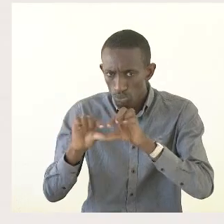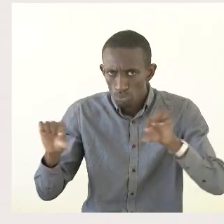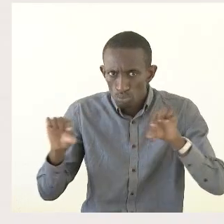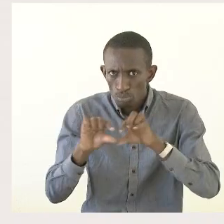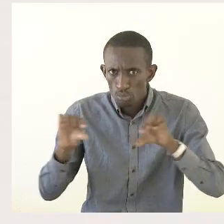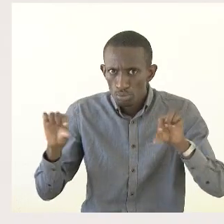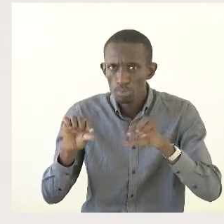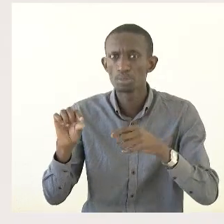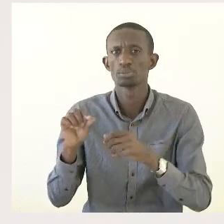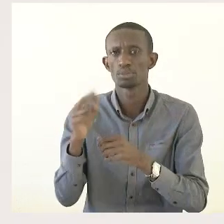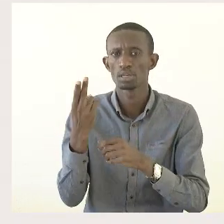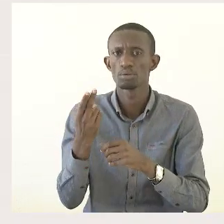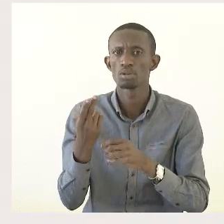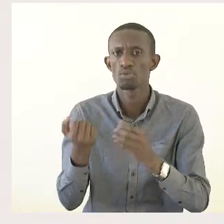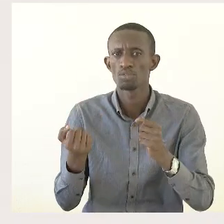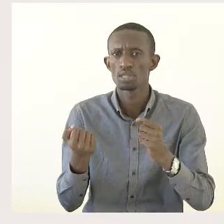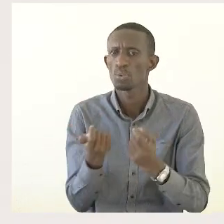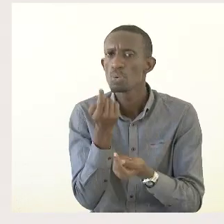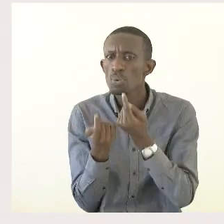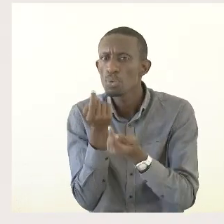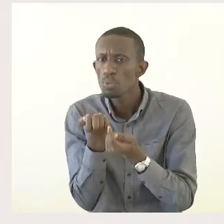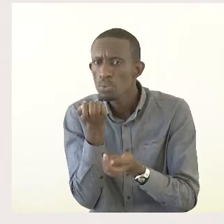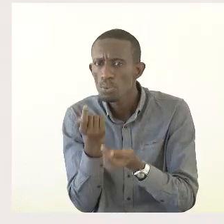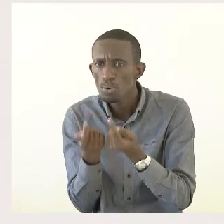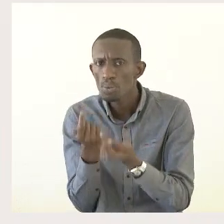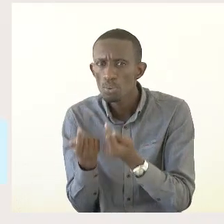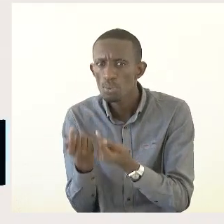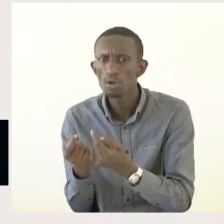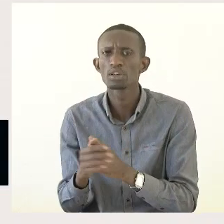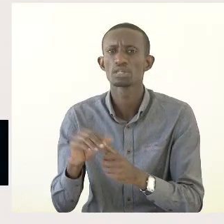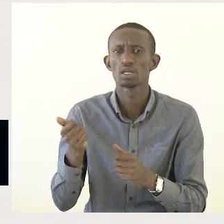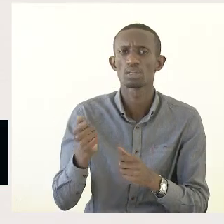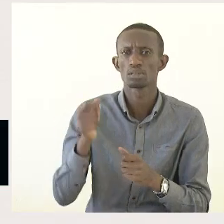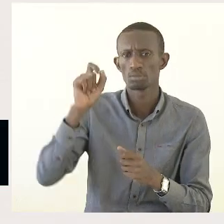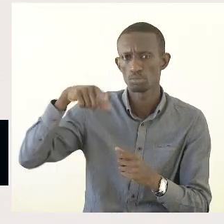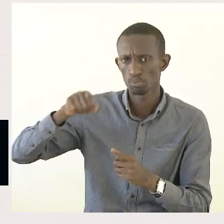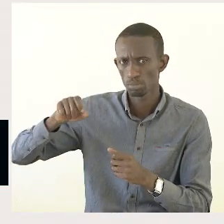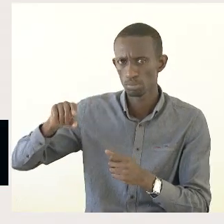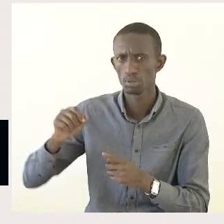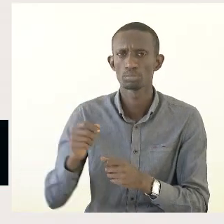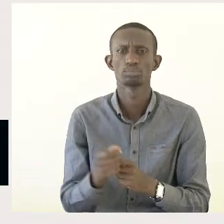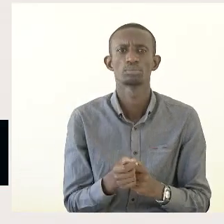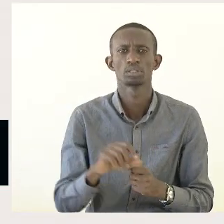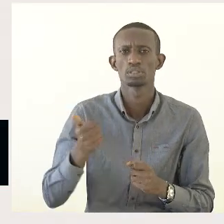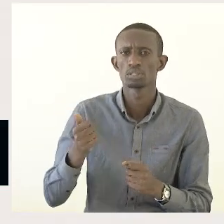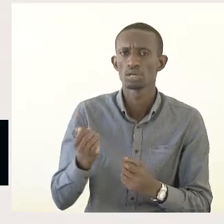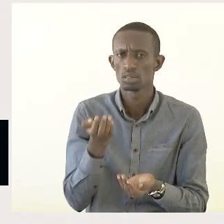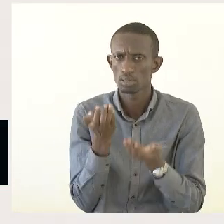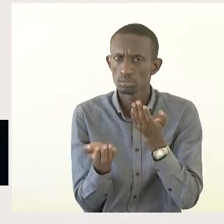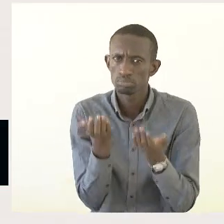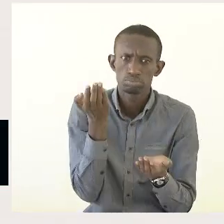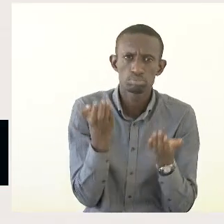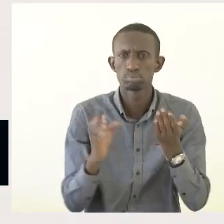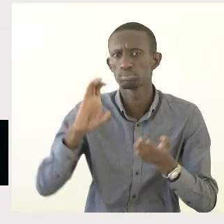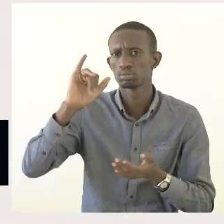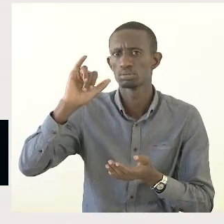must be having droppers. You must be having measuring cylinders. You must be having what you call the syringes, cooking oil. These are